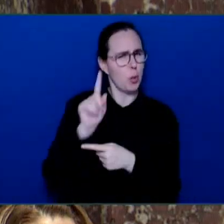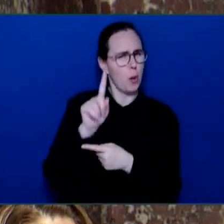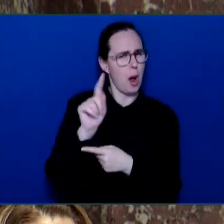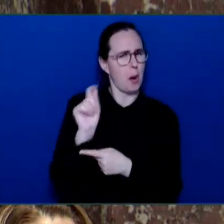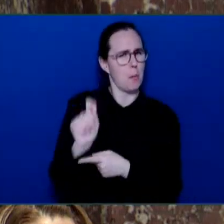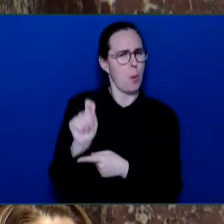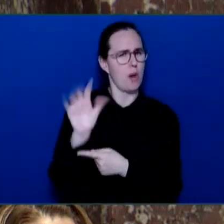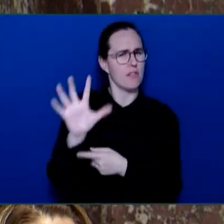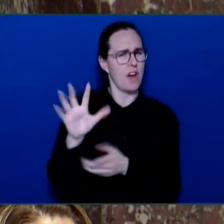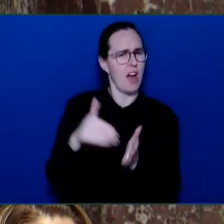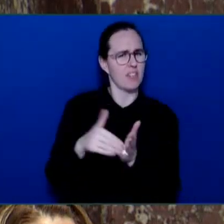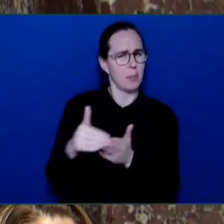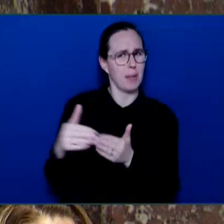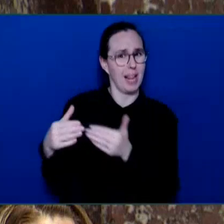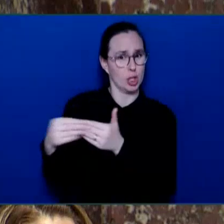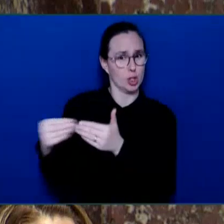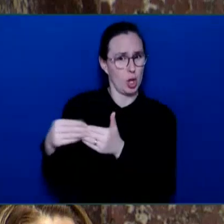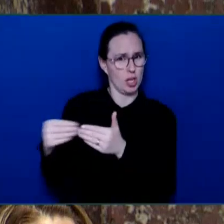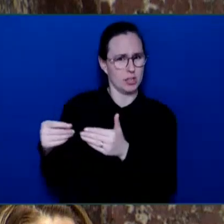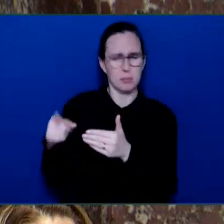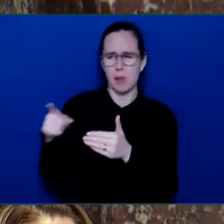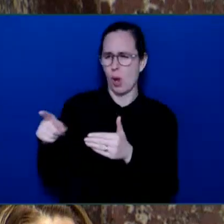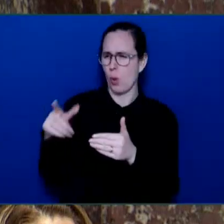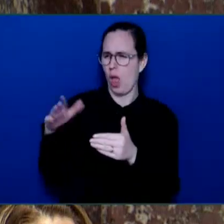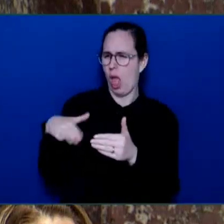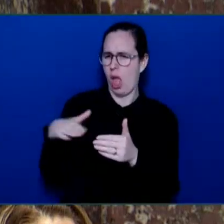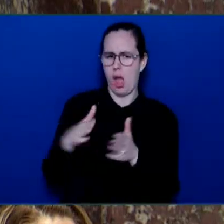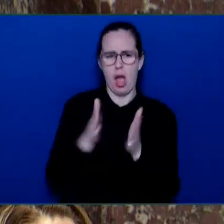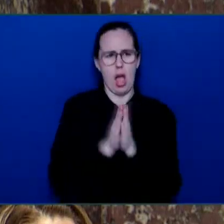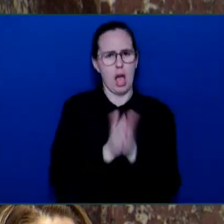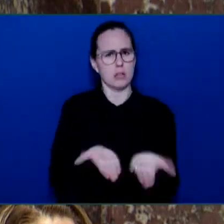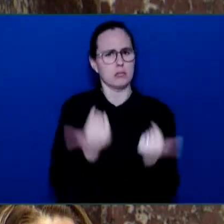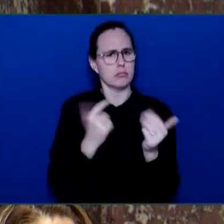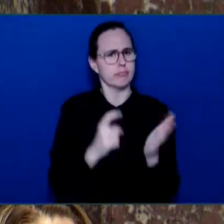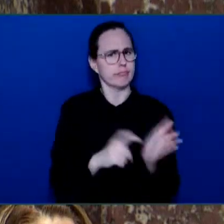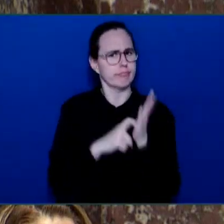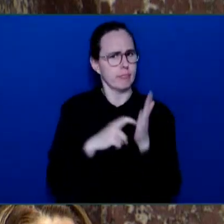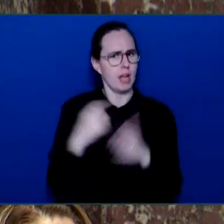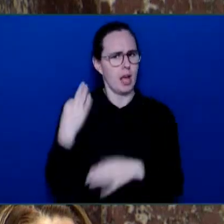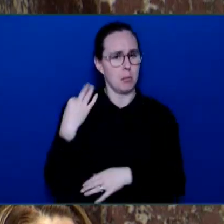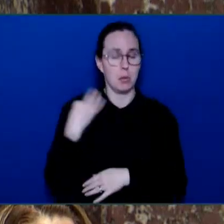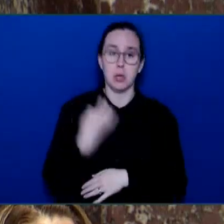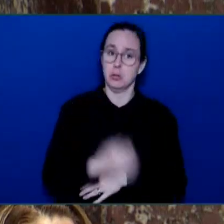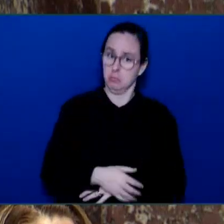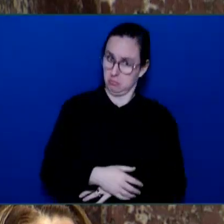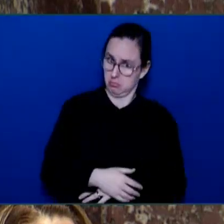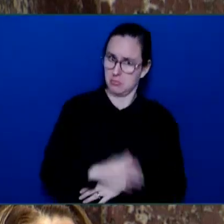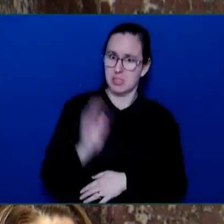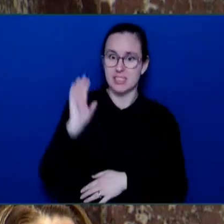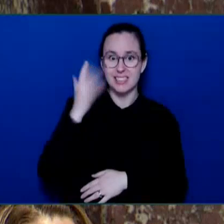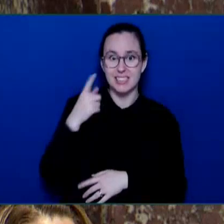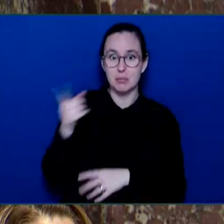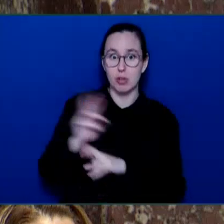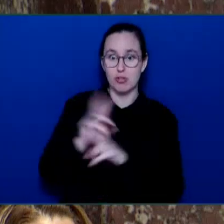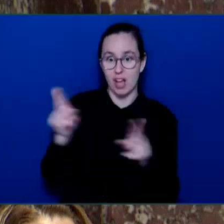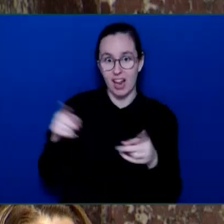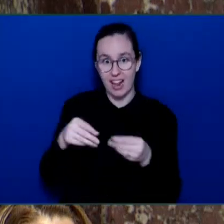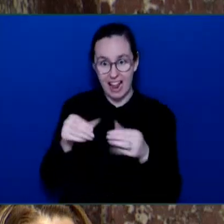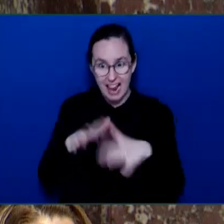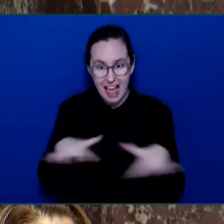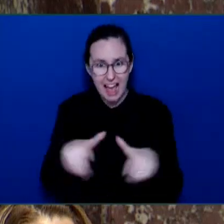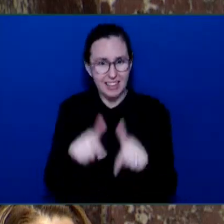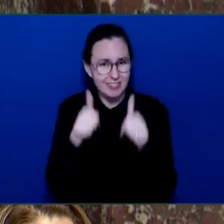government is prepared to destroy productive farmland. And right now, there are thousands of acres of